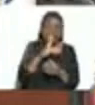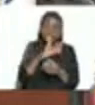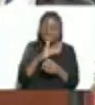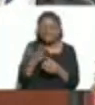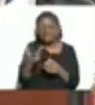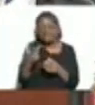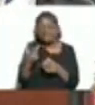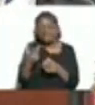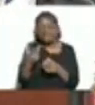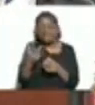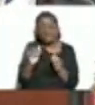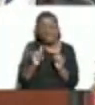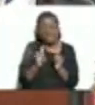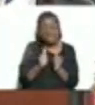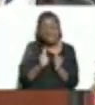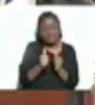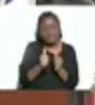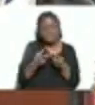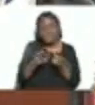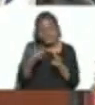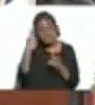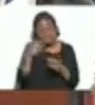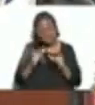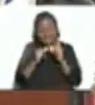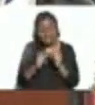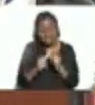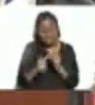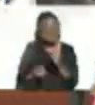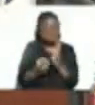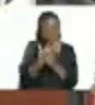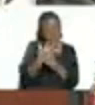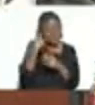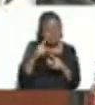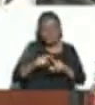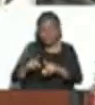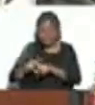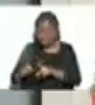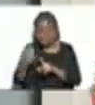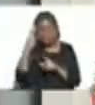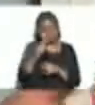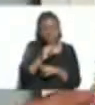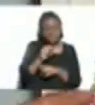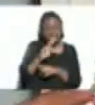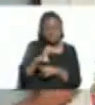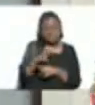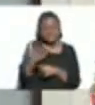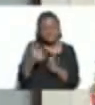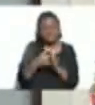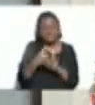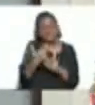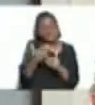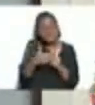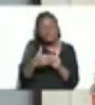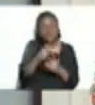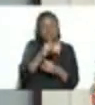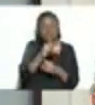catalyst for continued growth, for diversification for 2024. It's practically